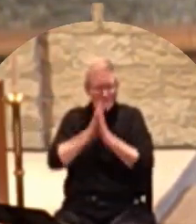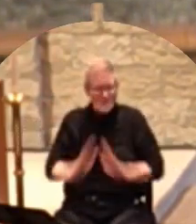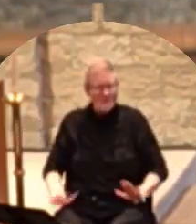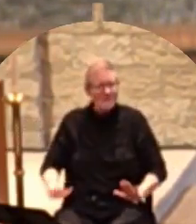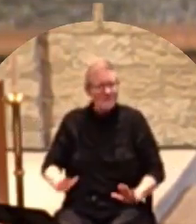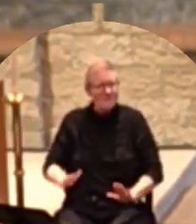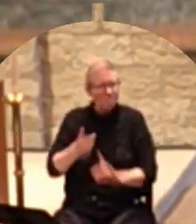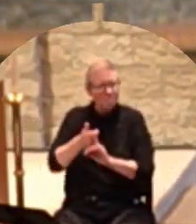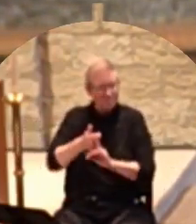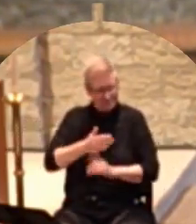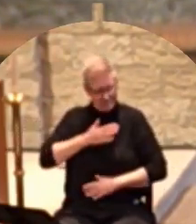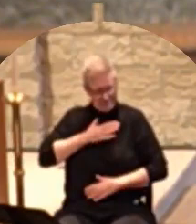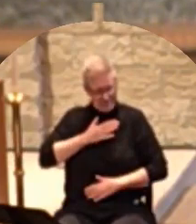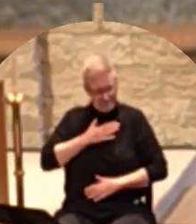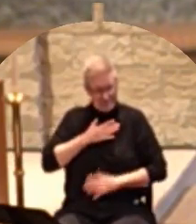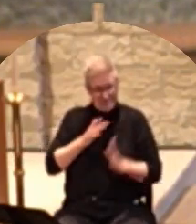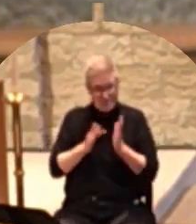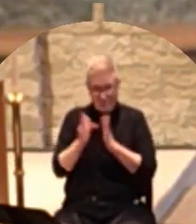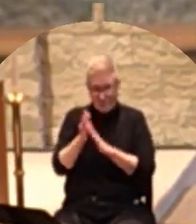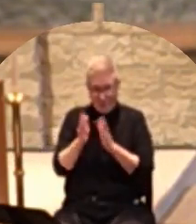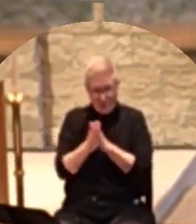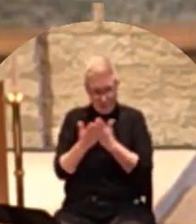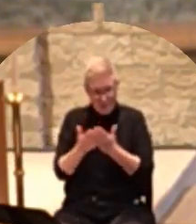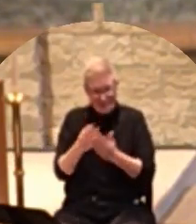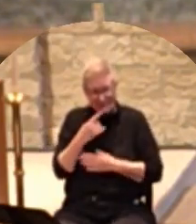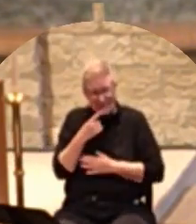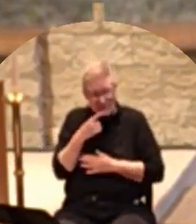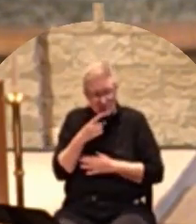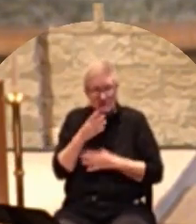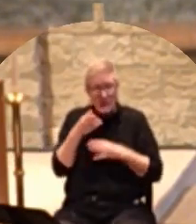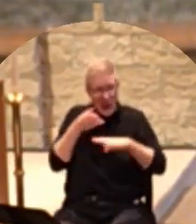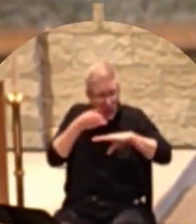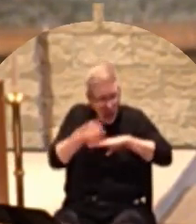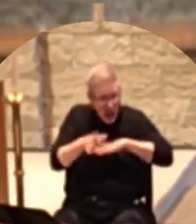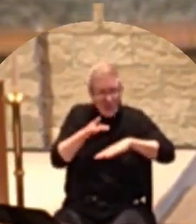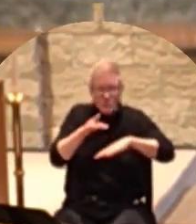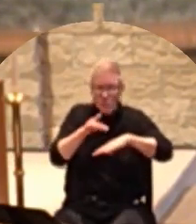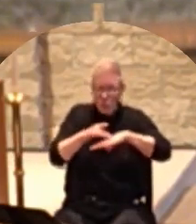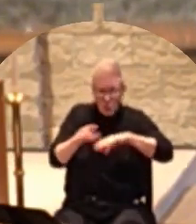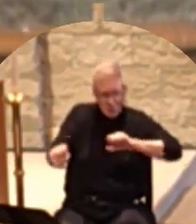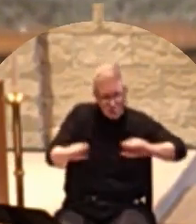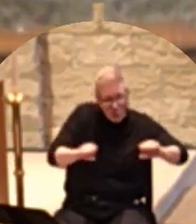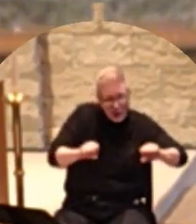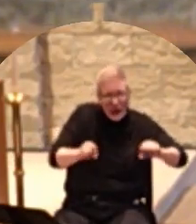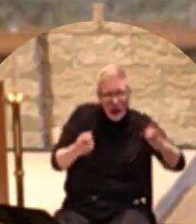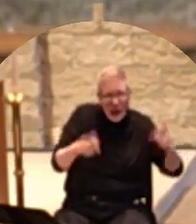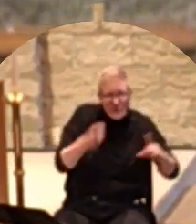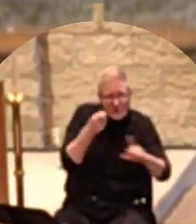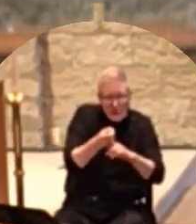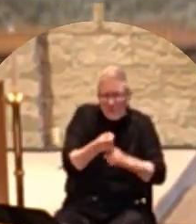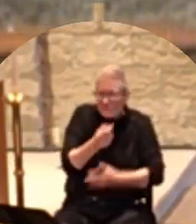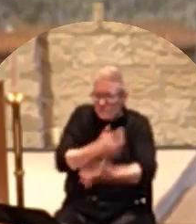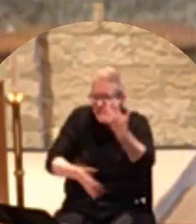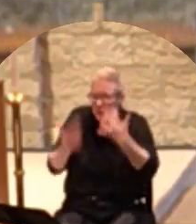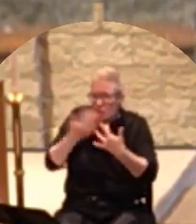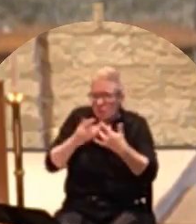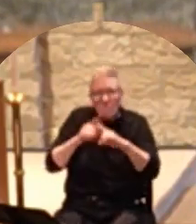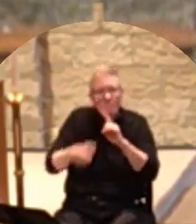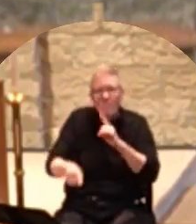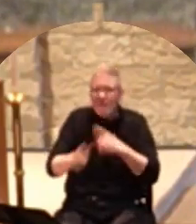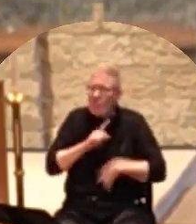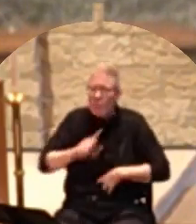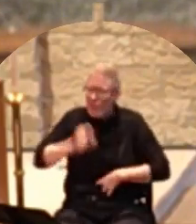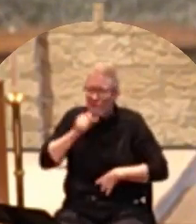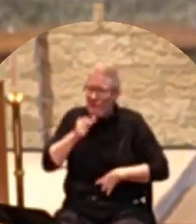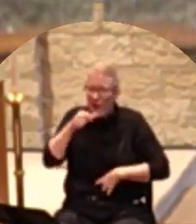a fire, but the Lord was not in the fire, and after the fire, a sound of sheer